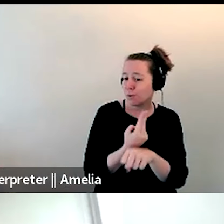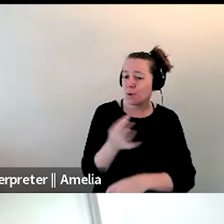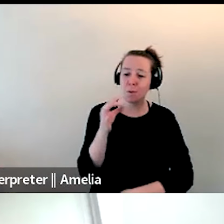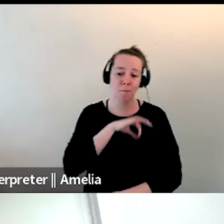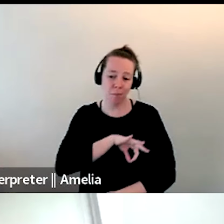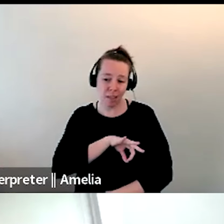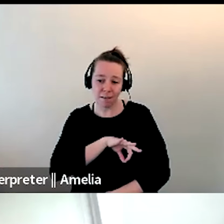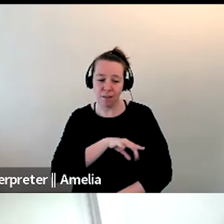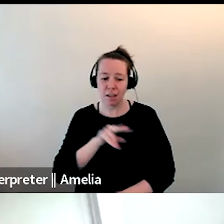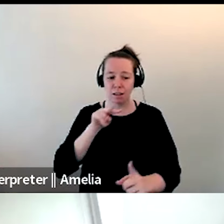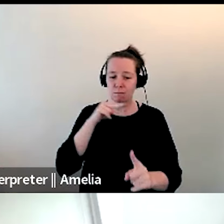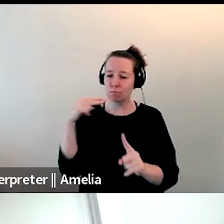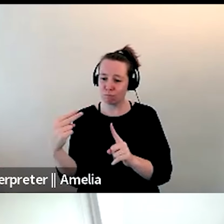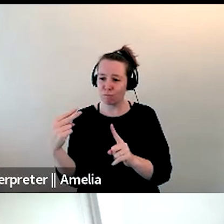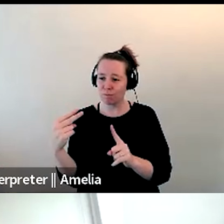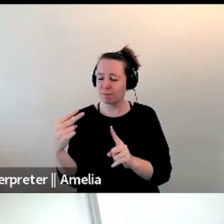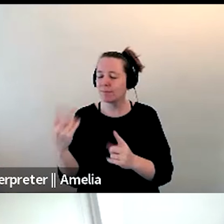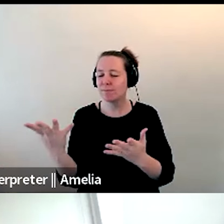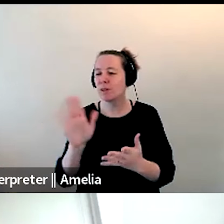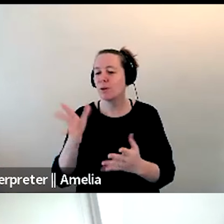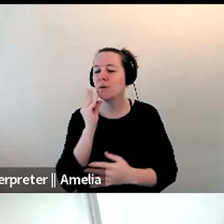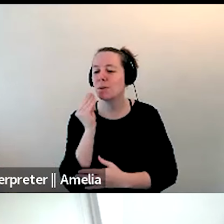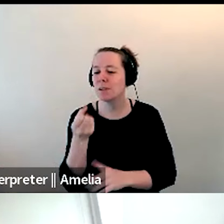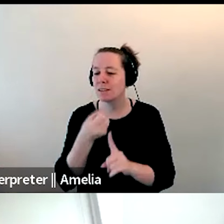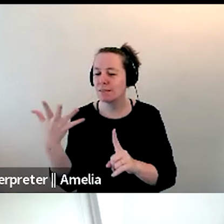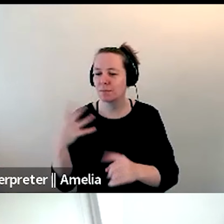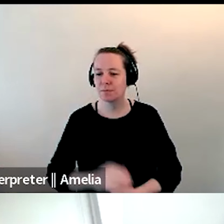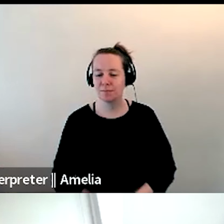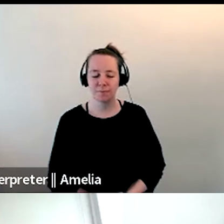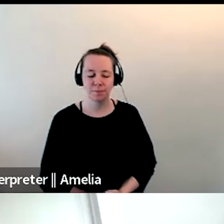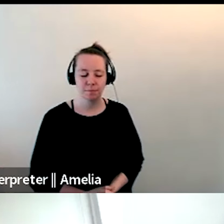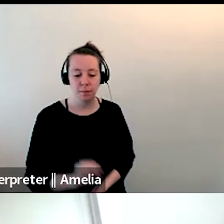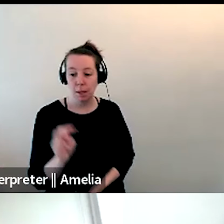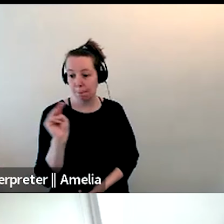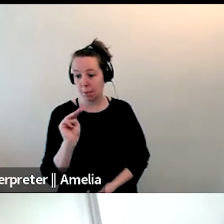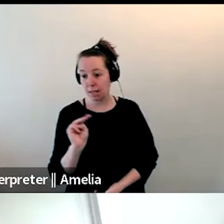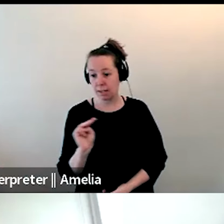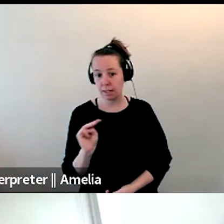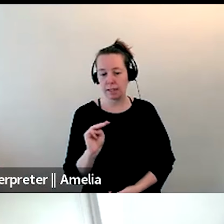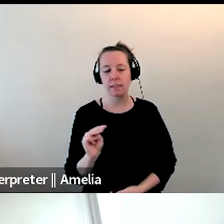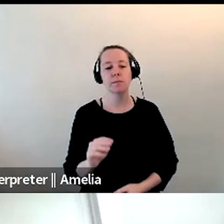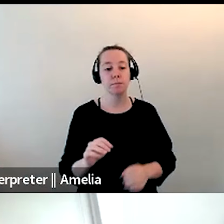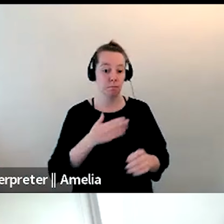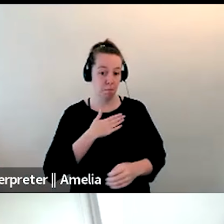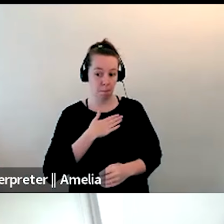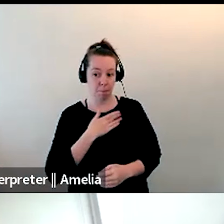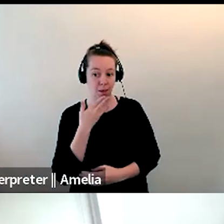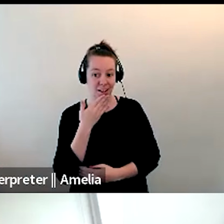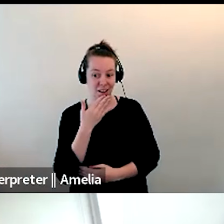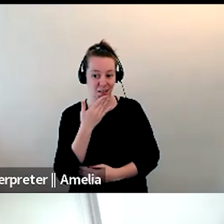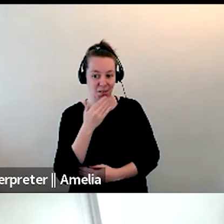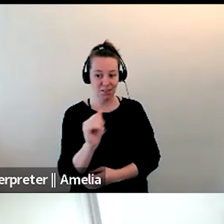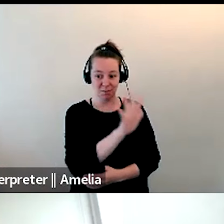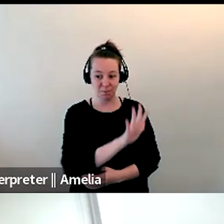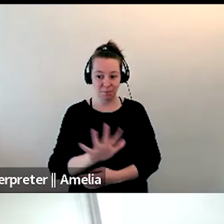you got from that tool? Yeah, so I guess just to kind of start about the color distribution that I got first, I